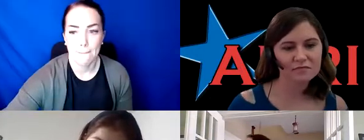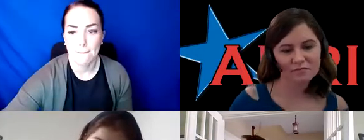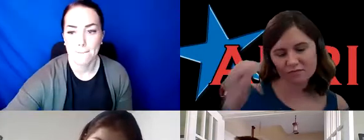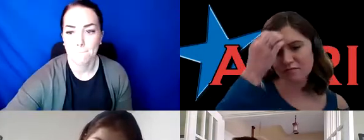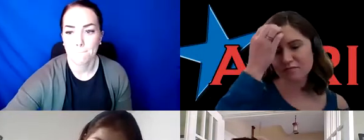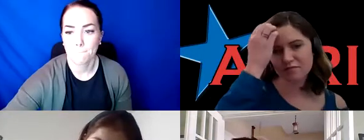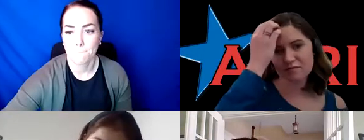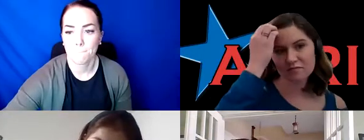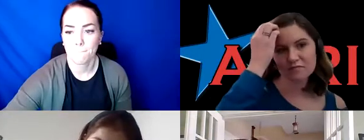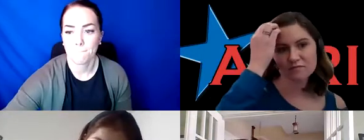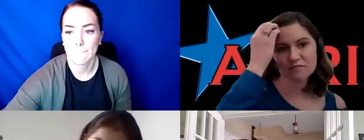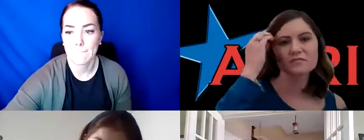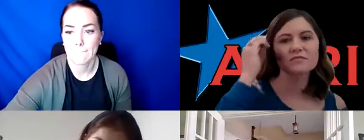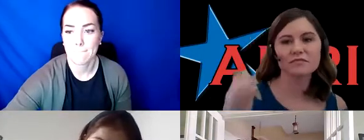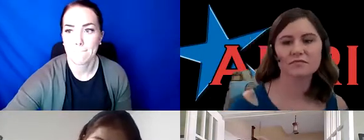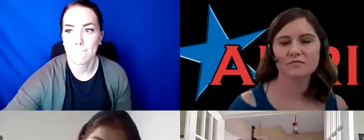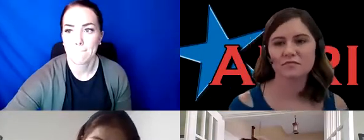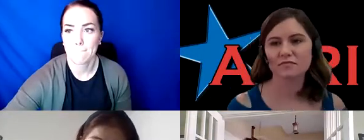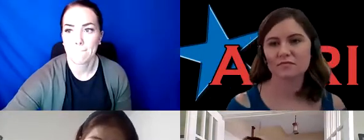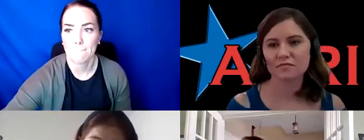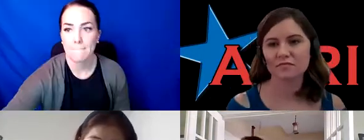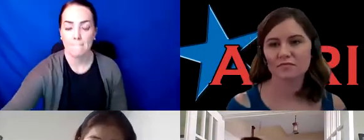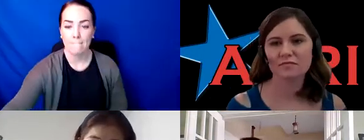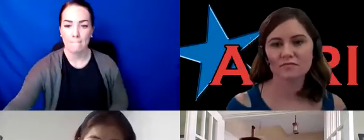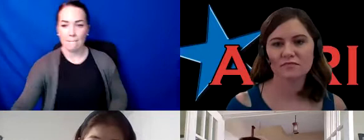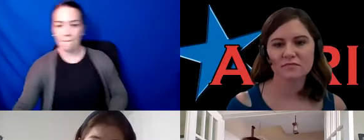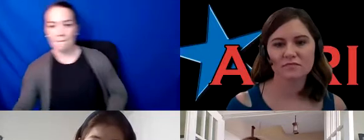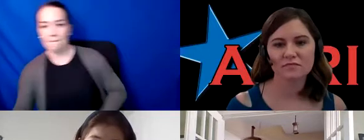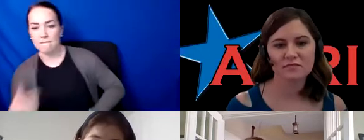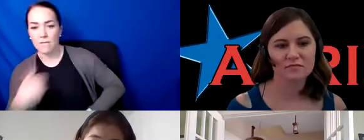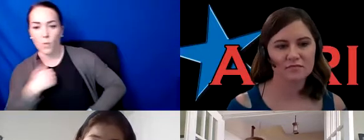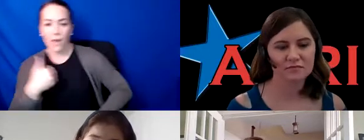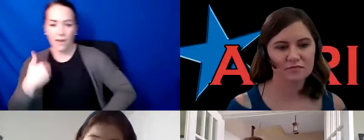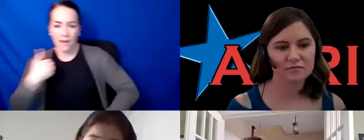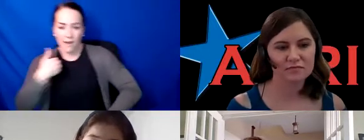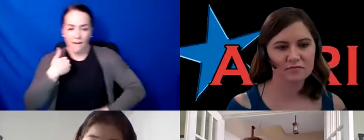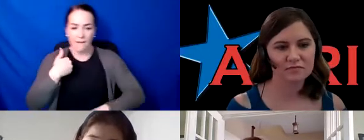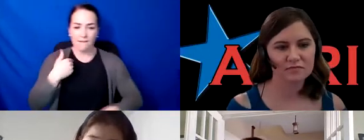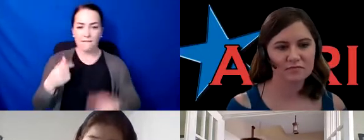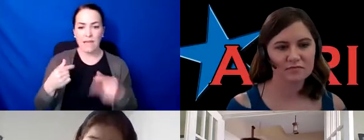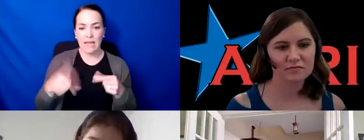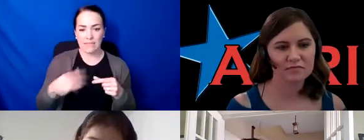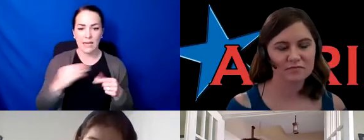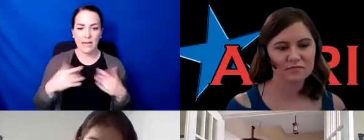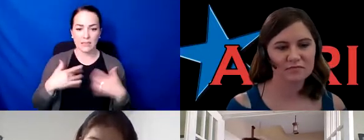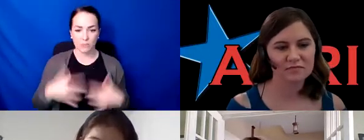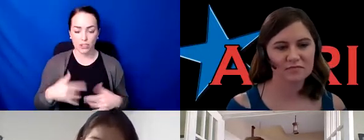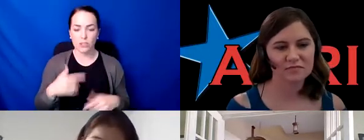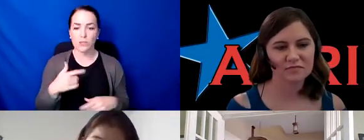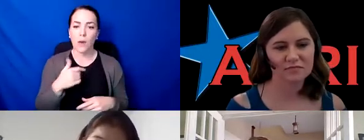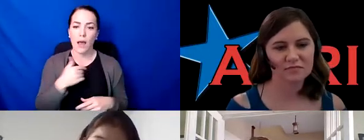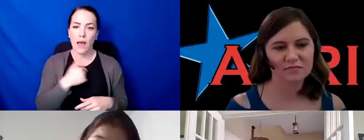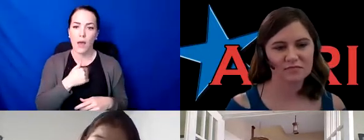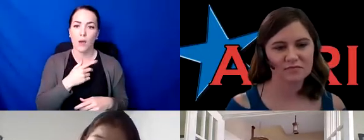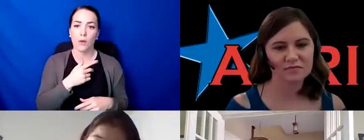I personally was told, so I have anxiety and depression, and I was personally told one time at work